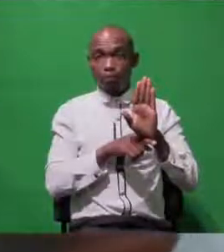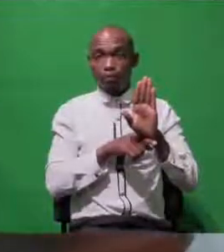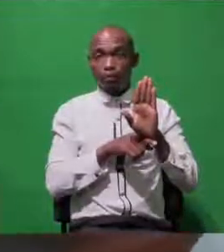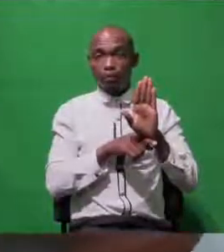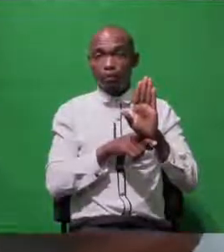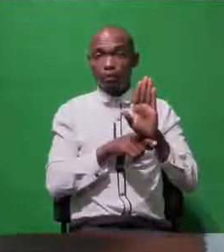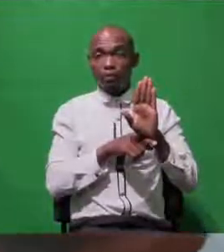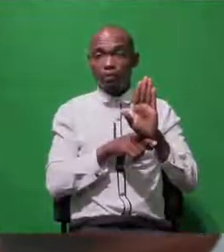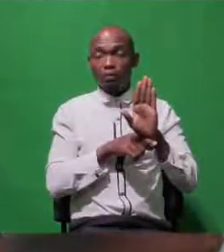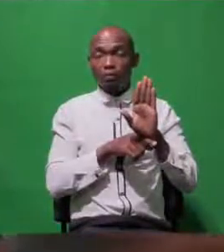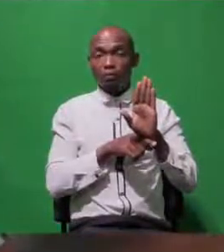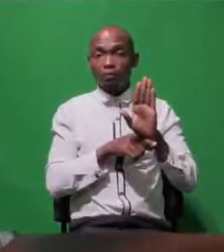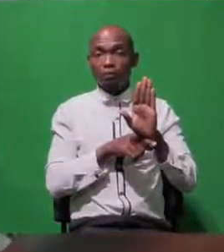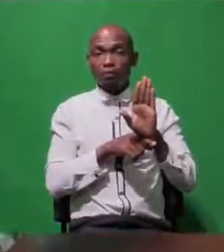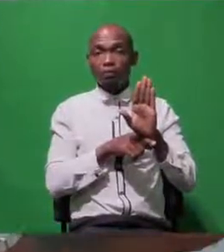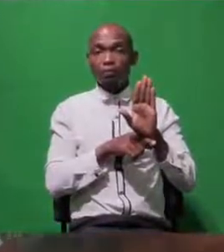Africa.